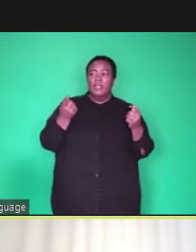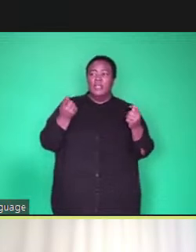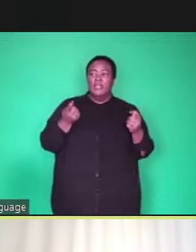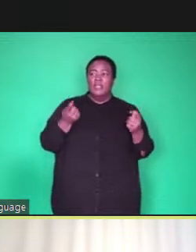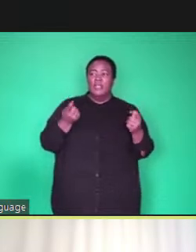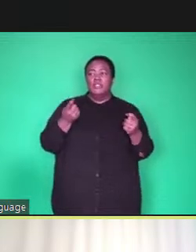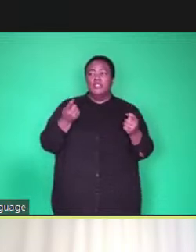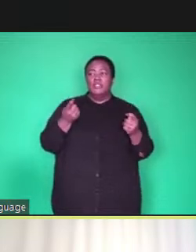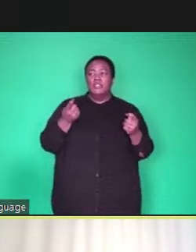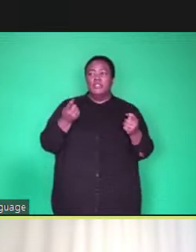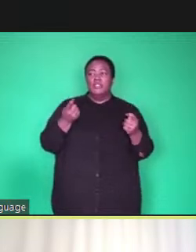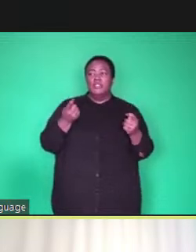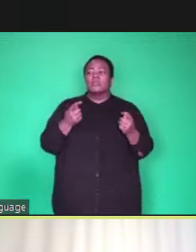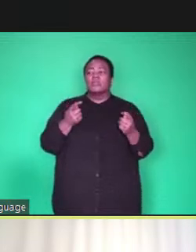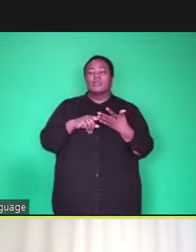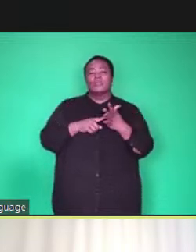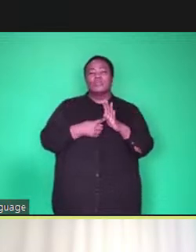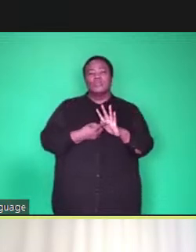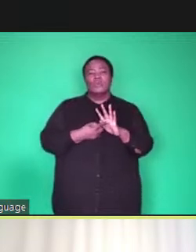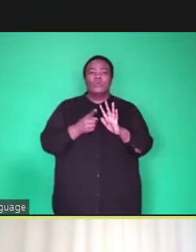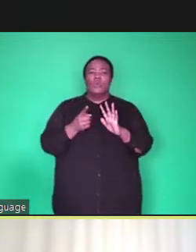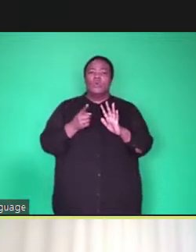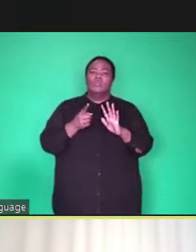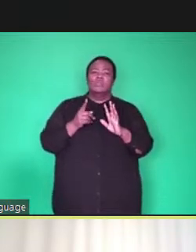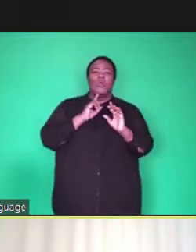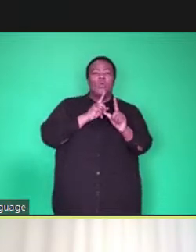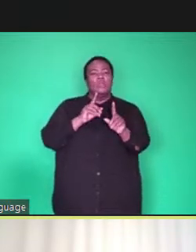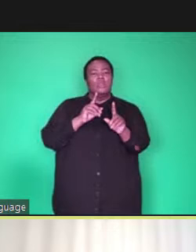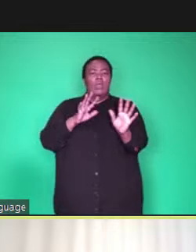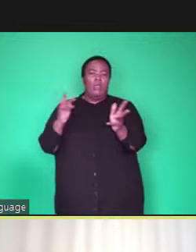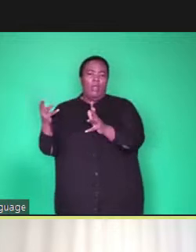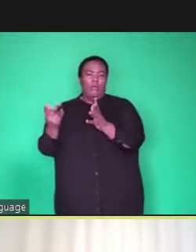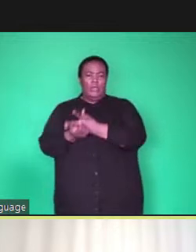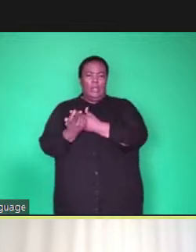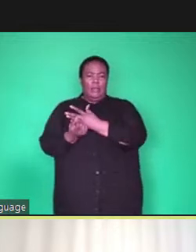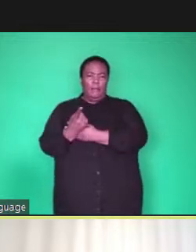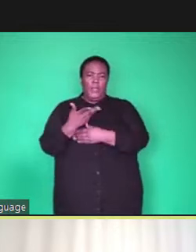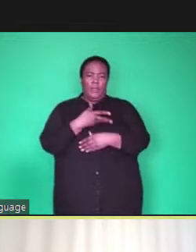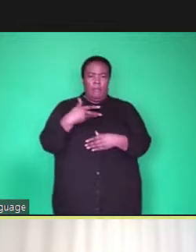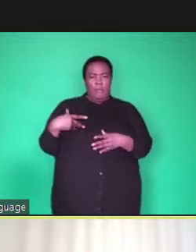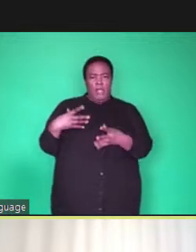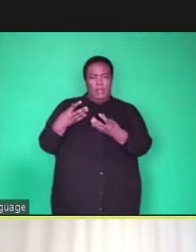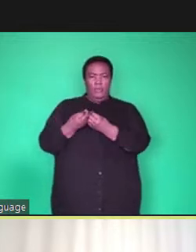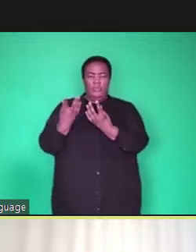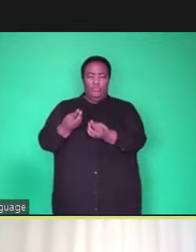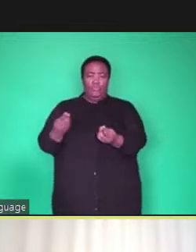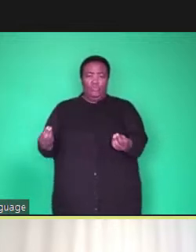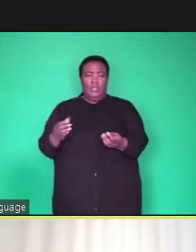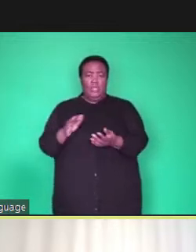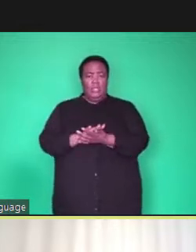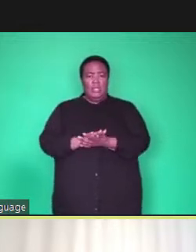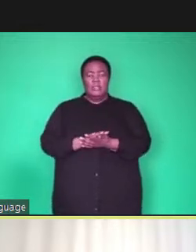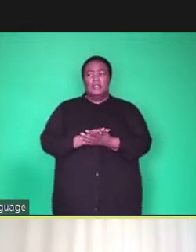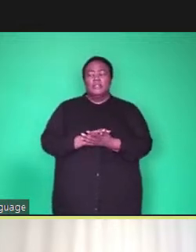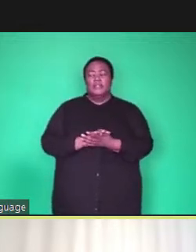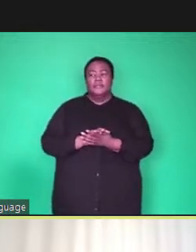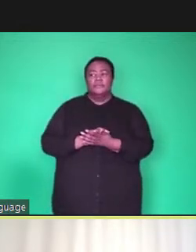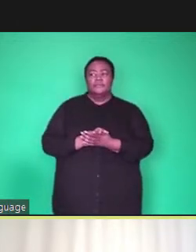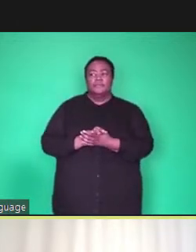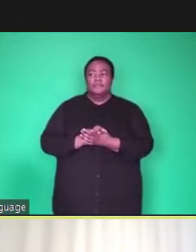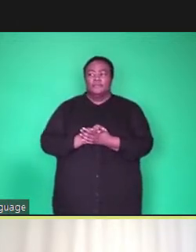ordering and dynamics of migration for mothers and children. What we found